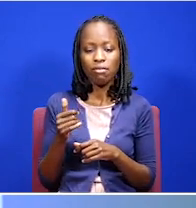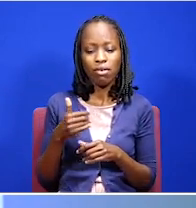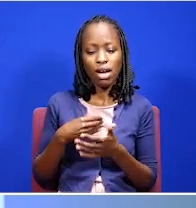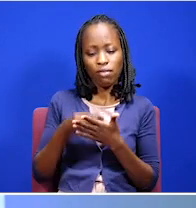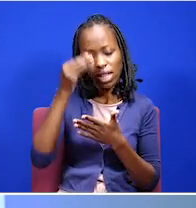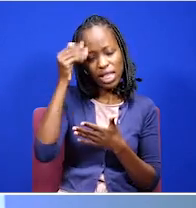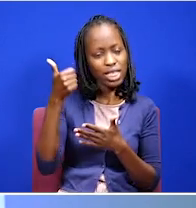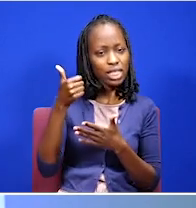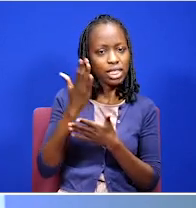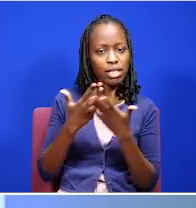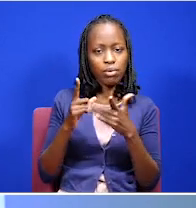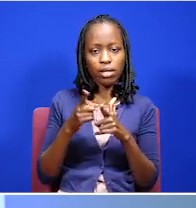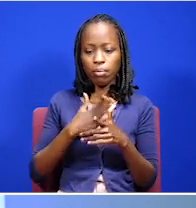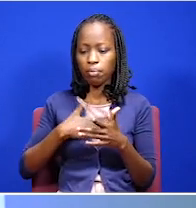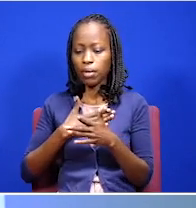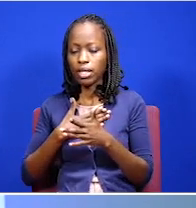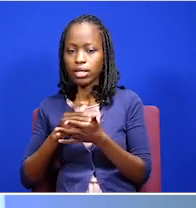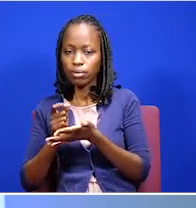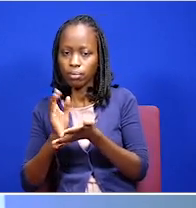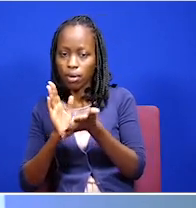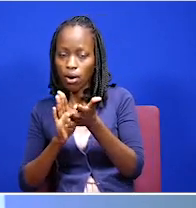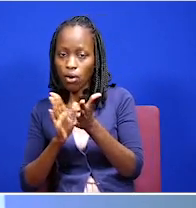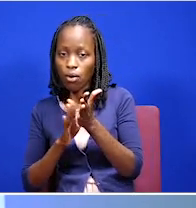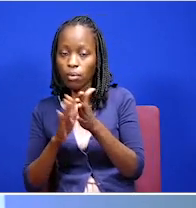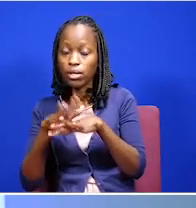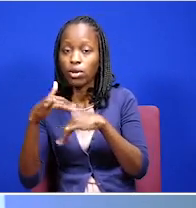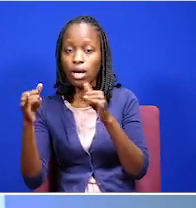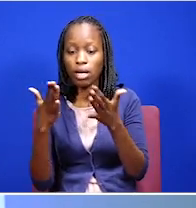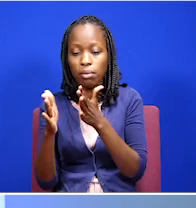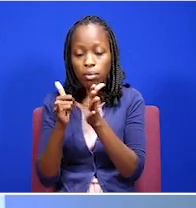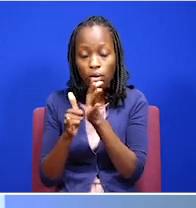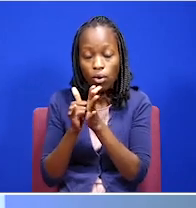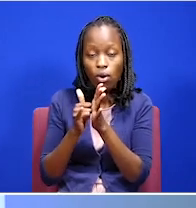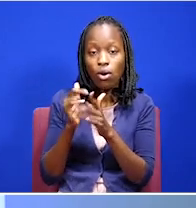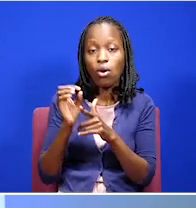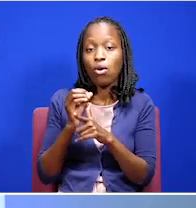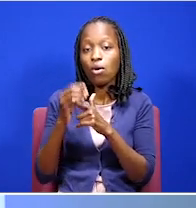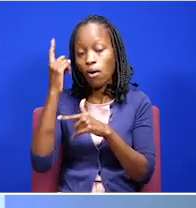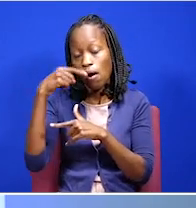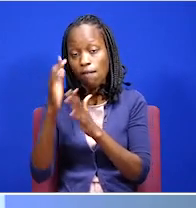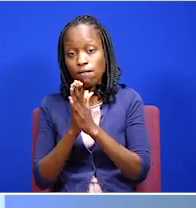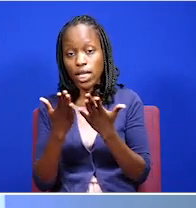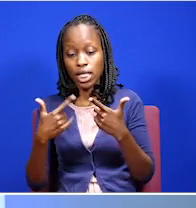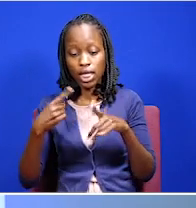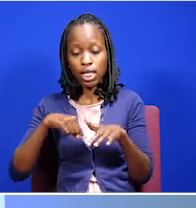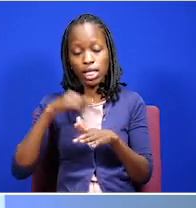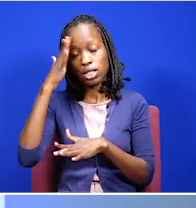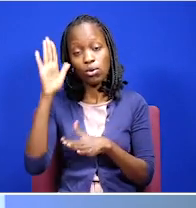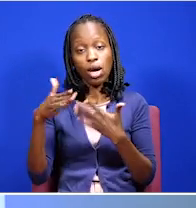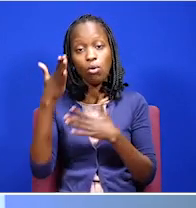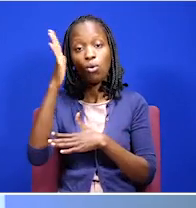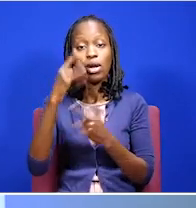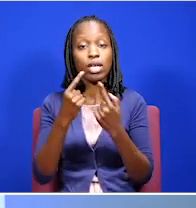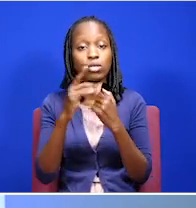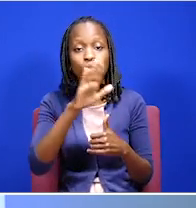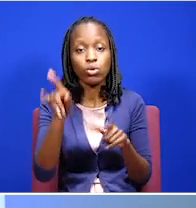it in the chat sections, either on YouTube or on Facebook. Let us know how God has spoken to you and